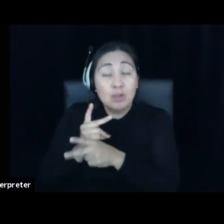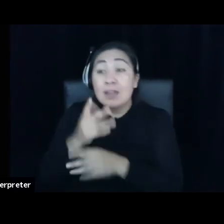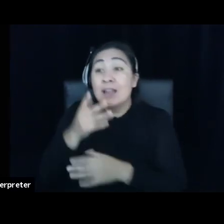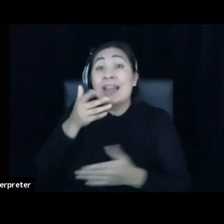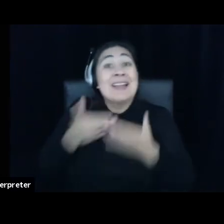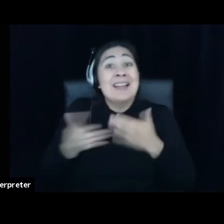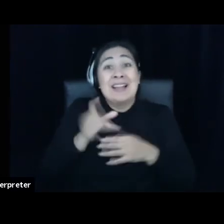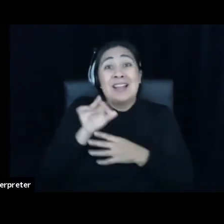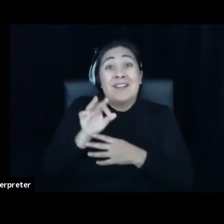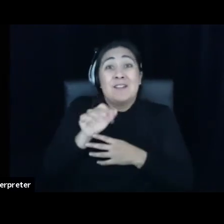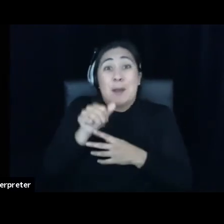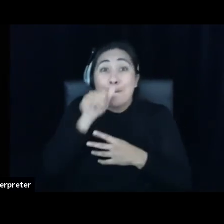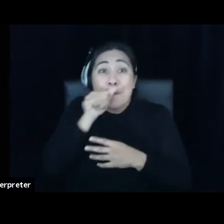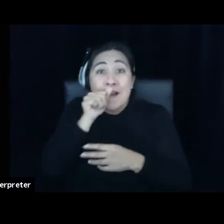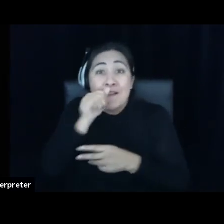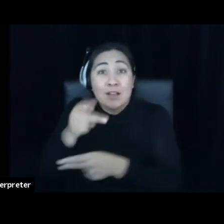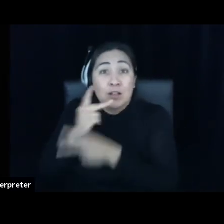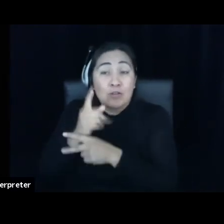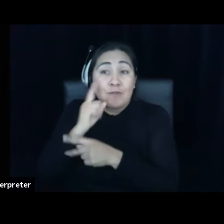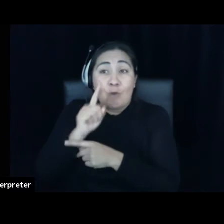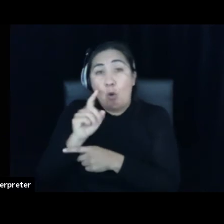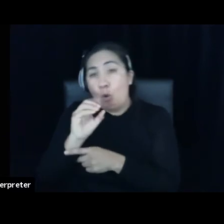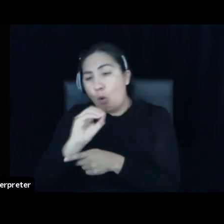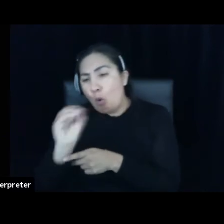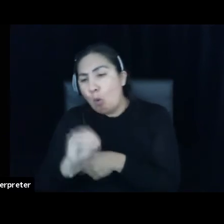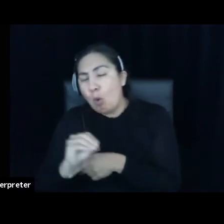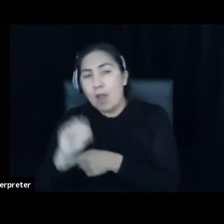rate reduction or forbearance.